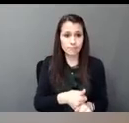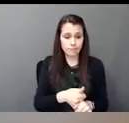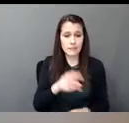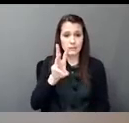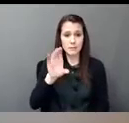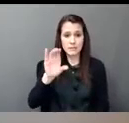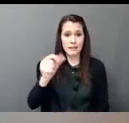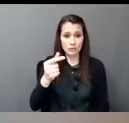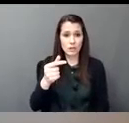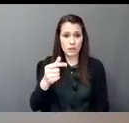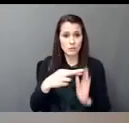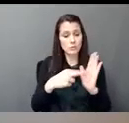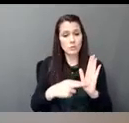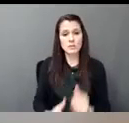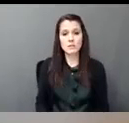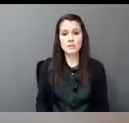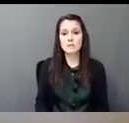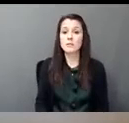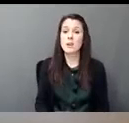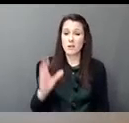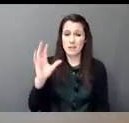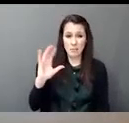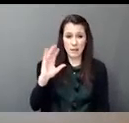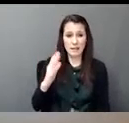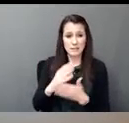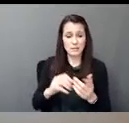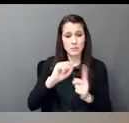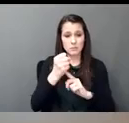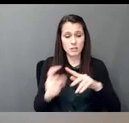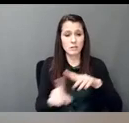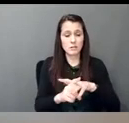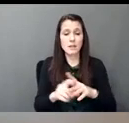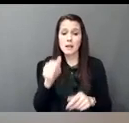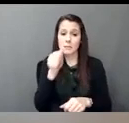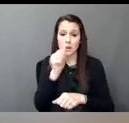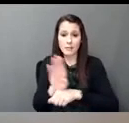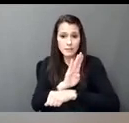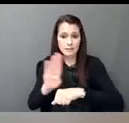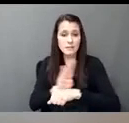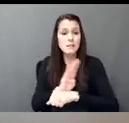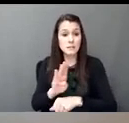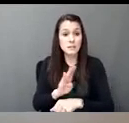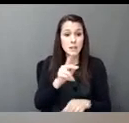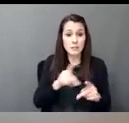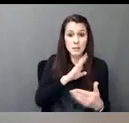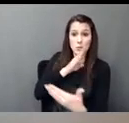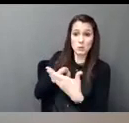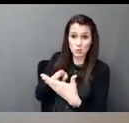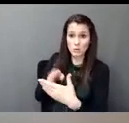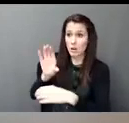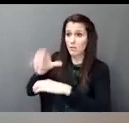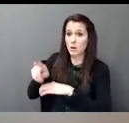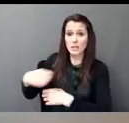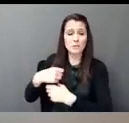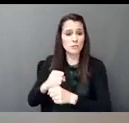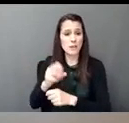WCAG guidelines. So there have been cases in the past where private entities were sued to make their websites accessible. So